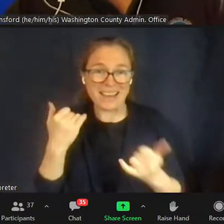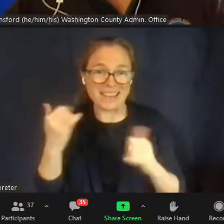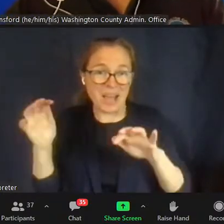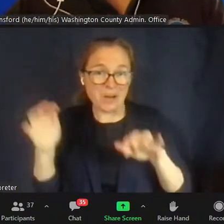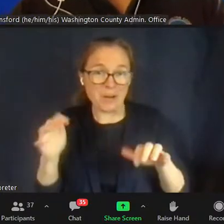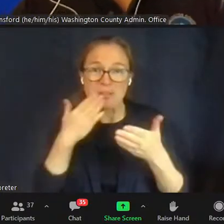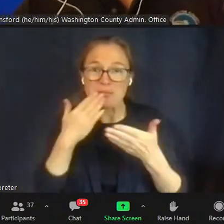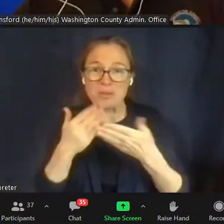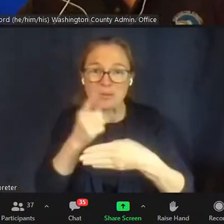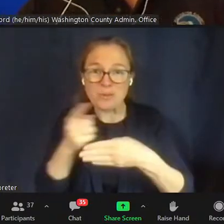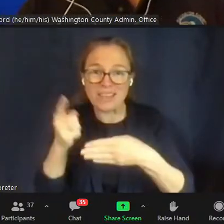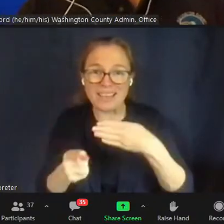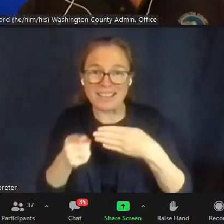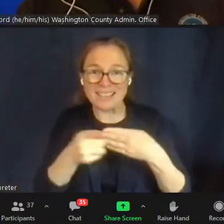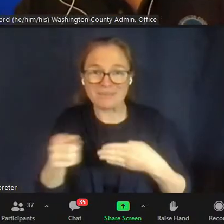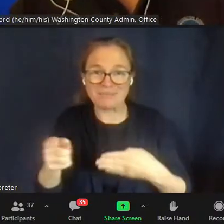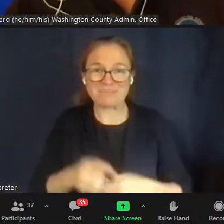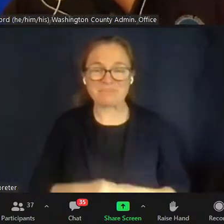good weekend.